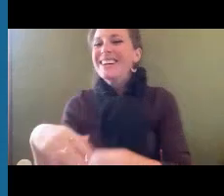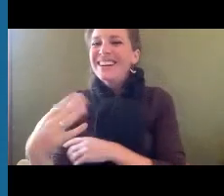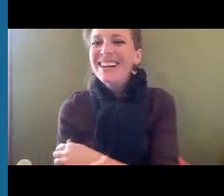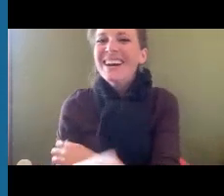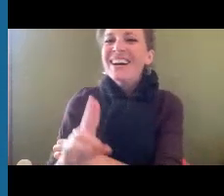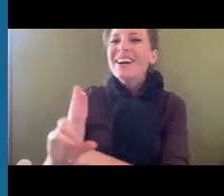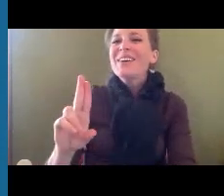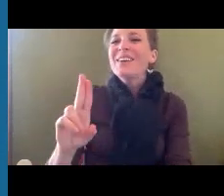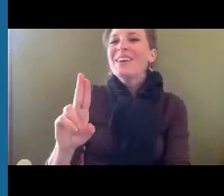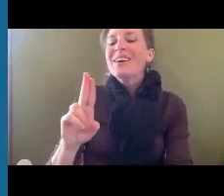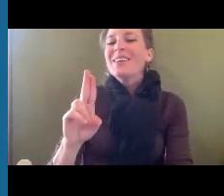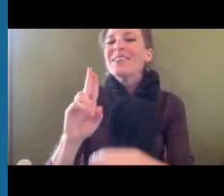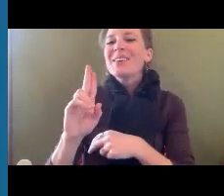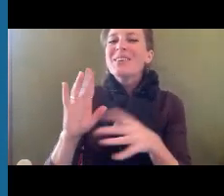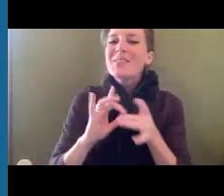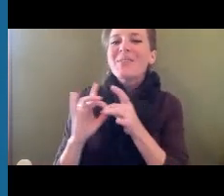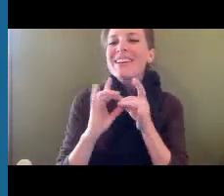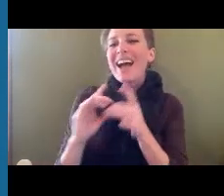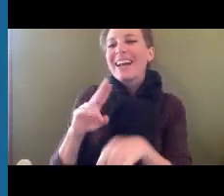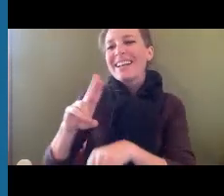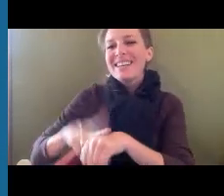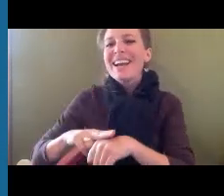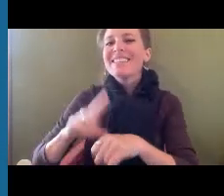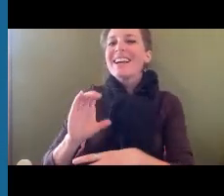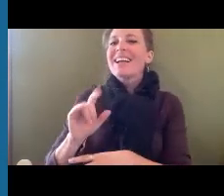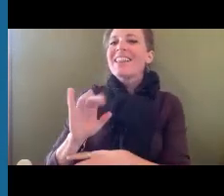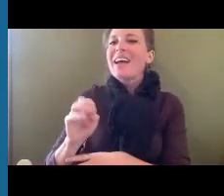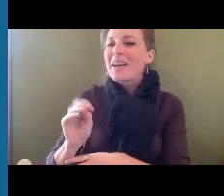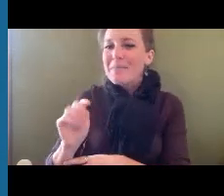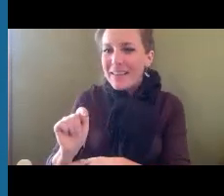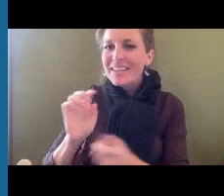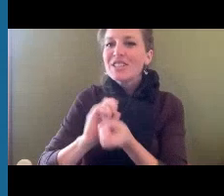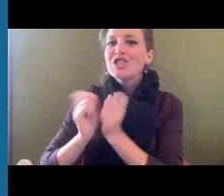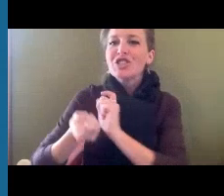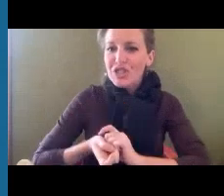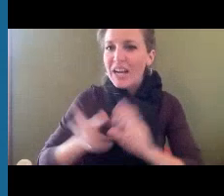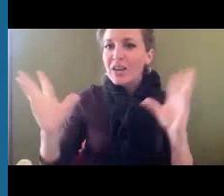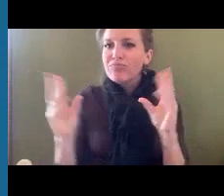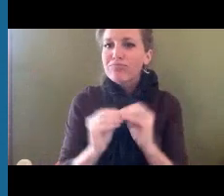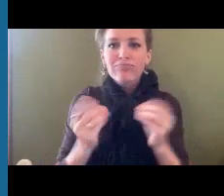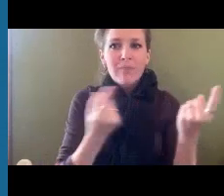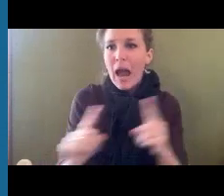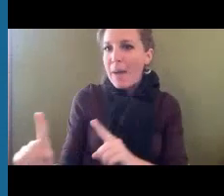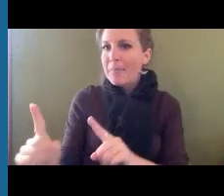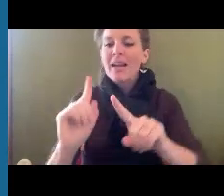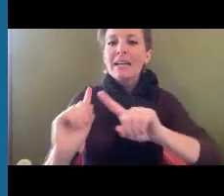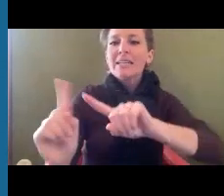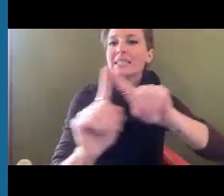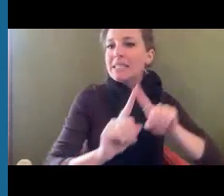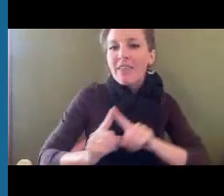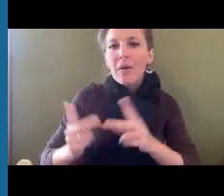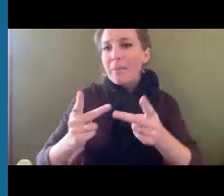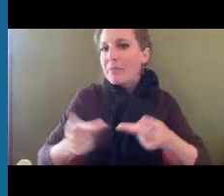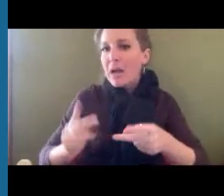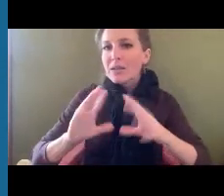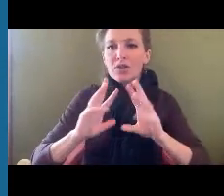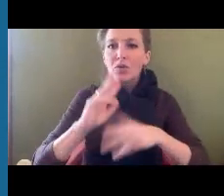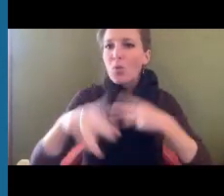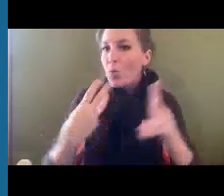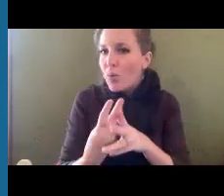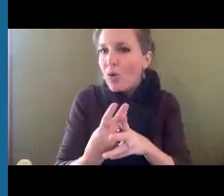Nations Climate Change Conference. Basically, it's held every year in different countries. And this is when we have countries come together